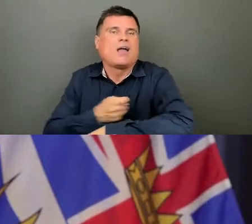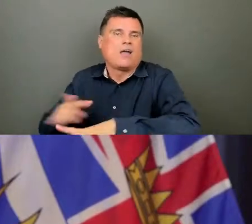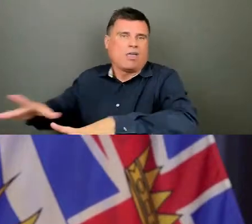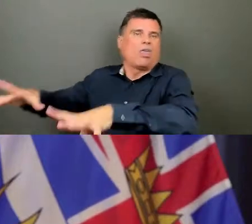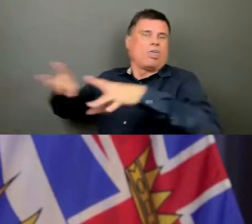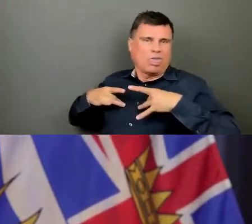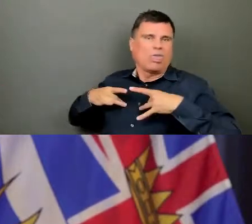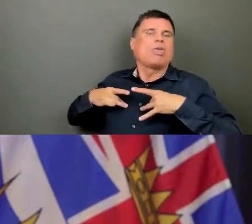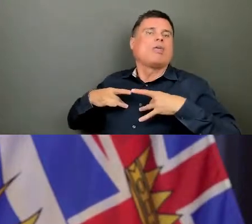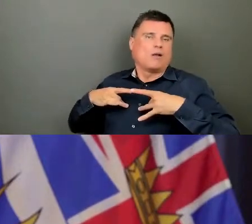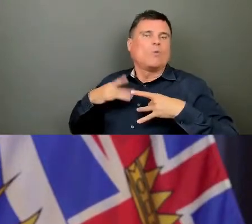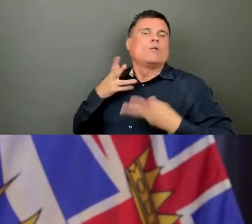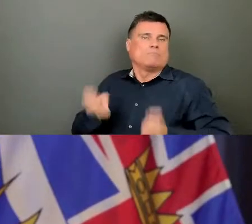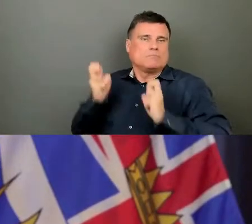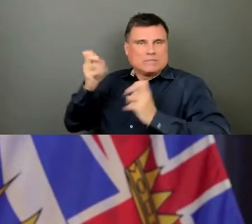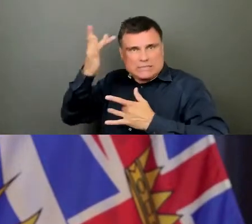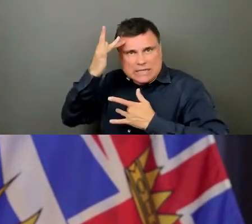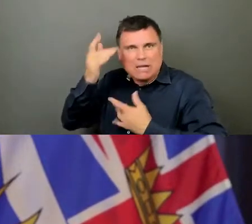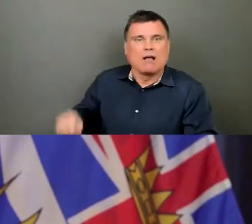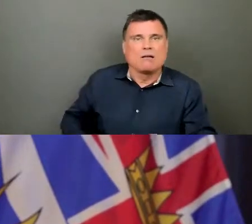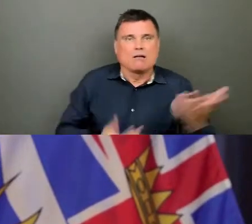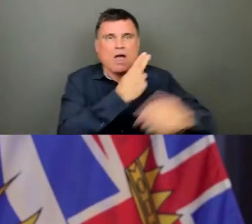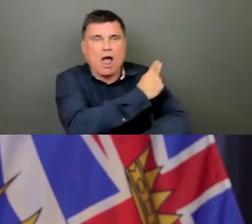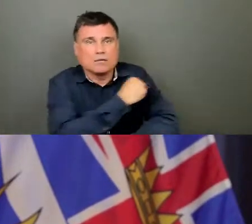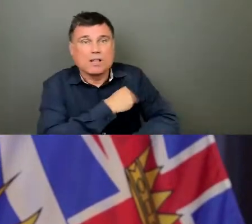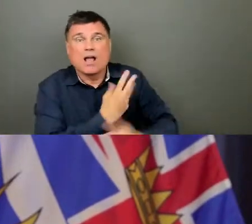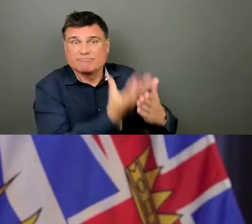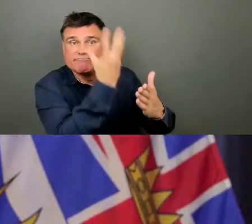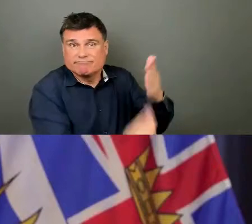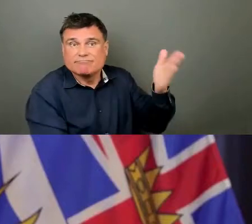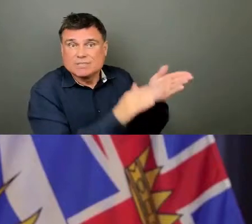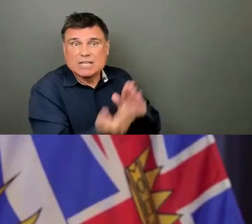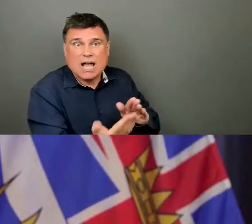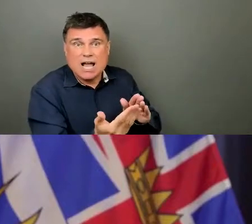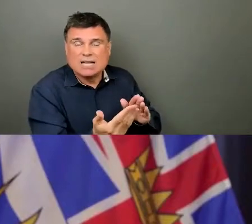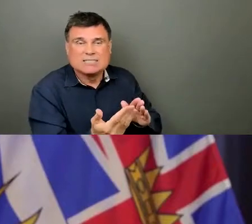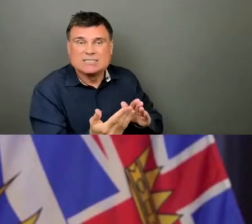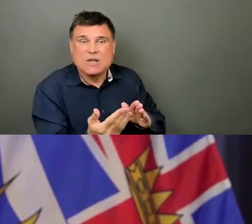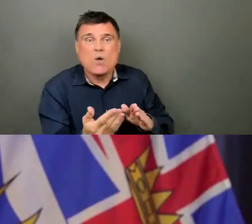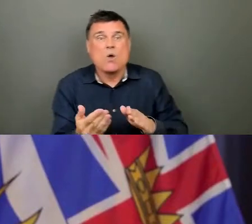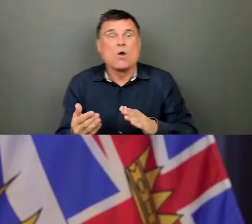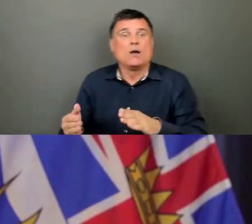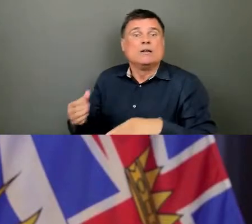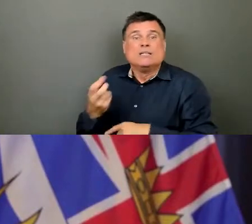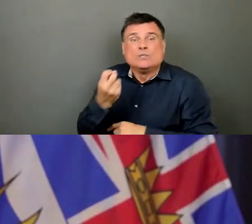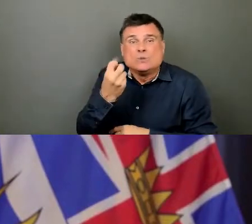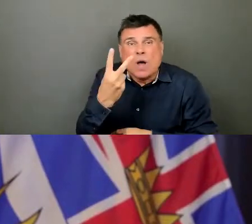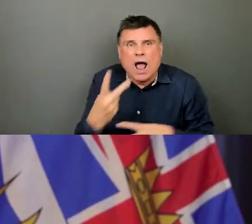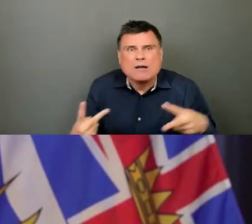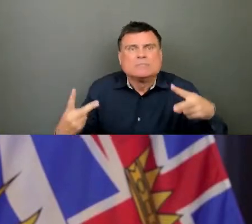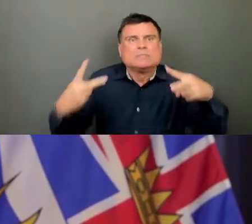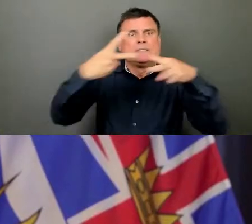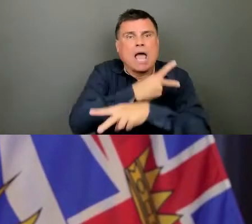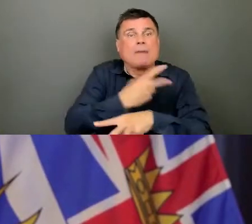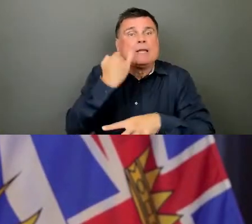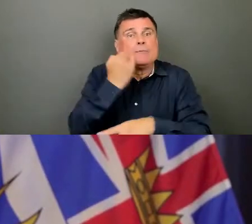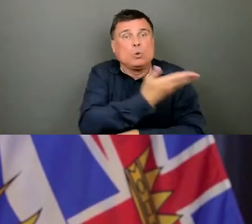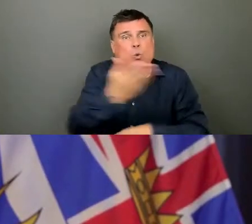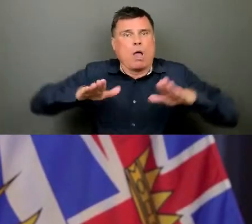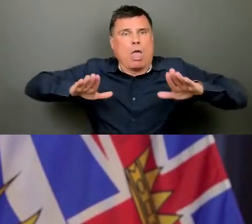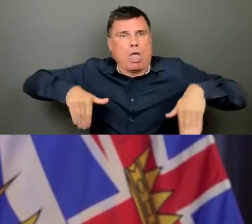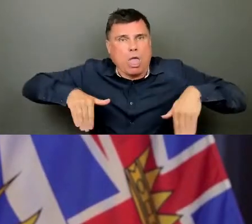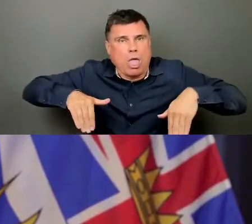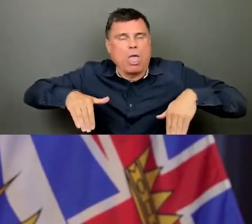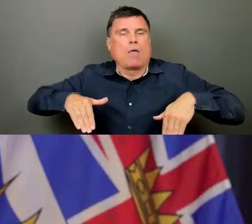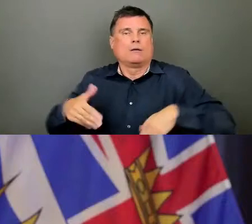people. In terms of cases, 12 times more likely. In terms of hospitalizations, 34 times more